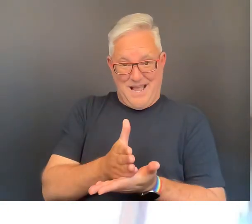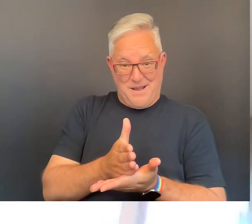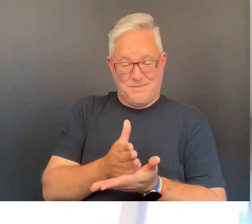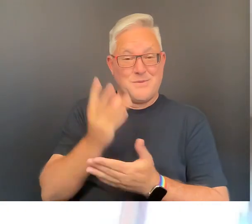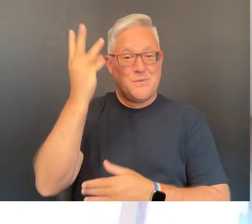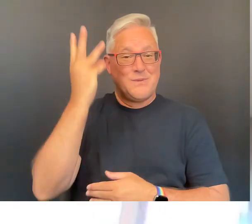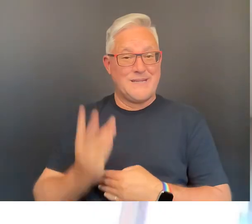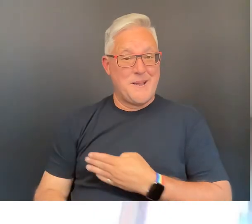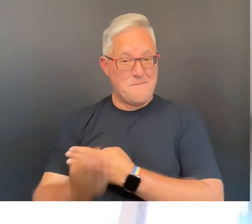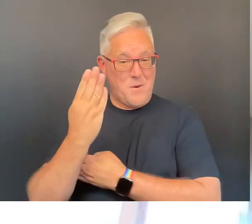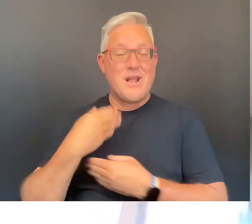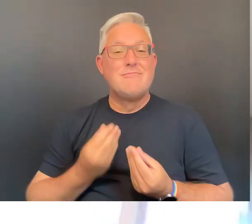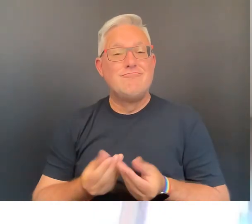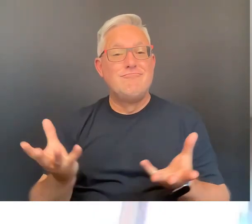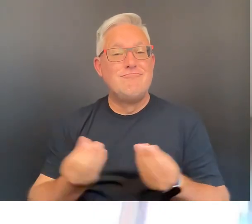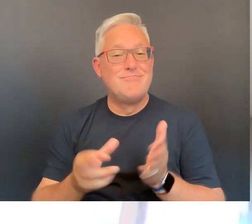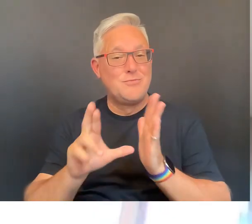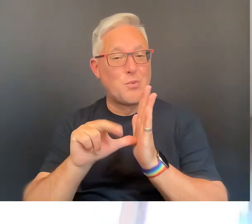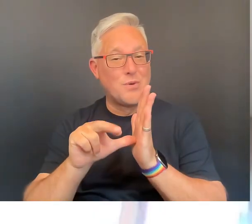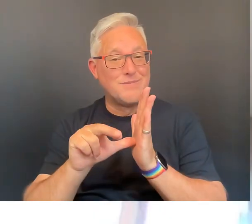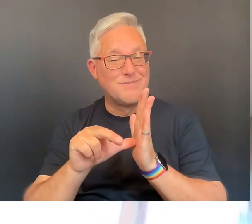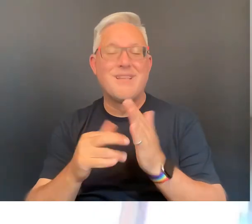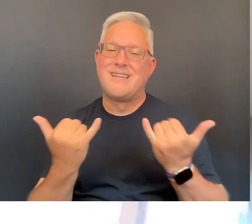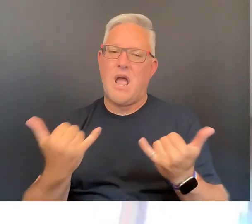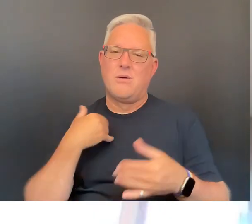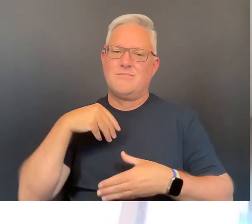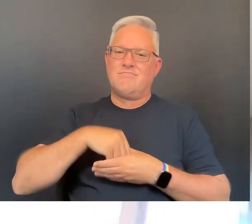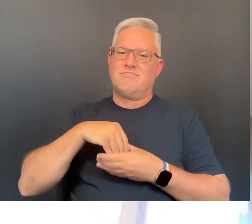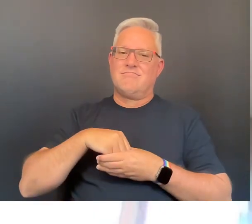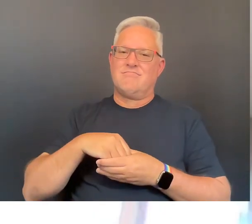mornings. Now I'm in the narthex